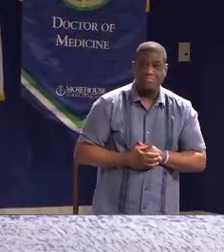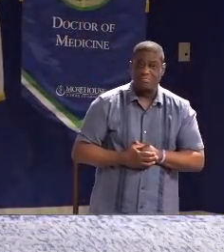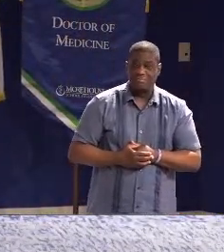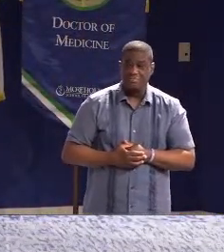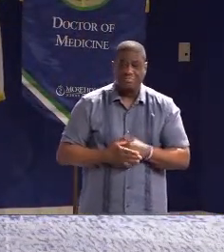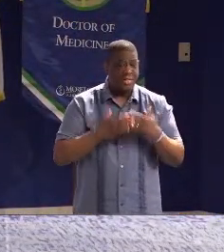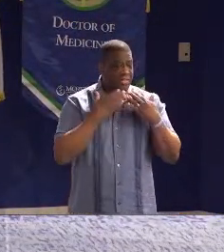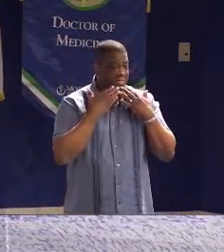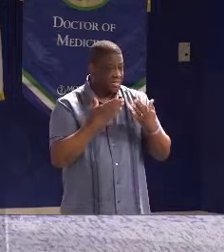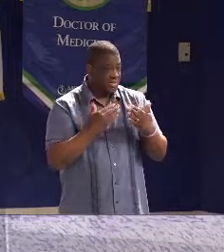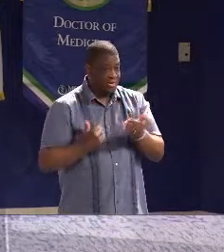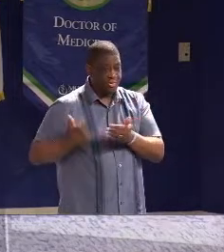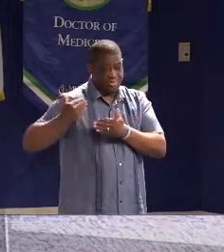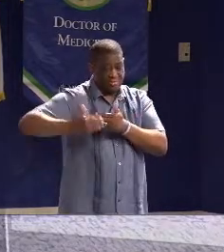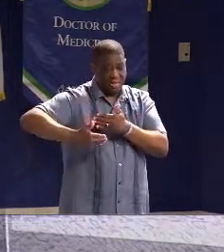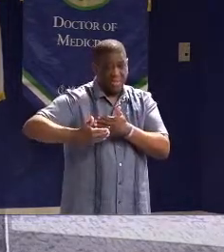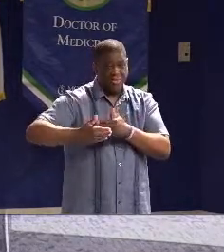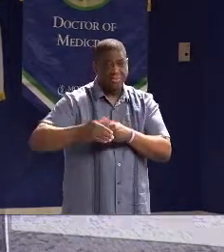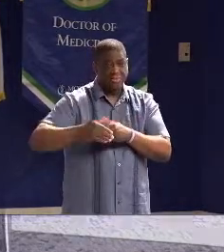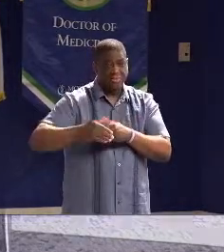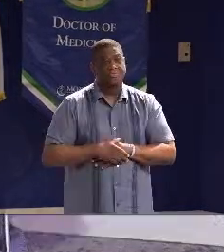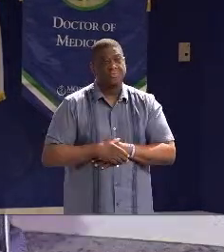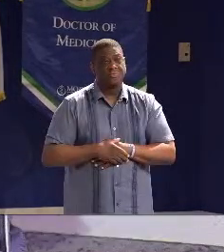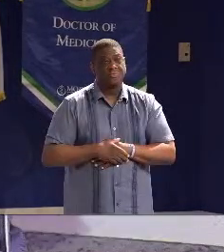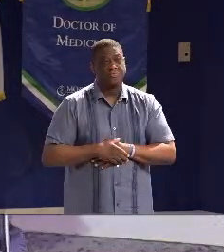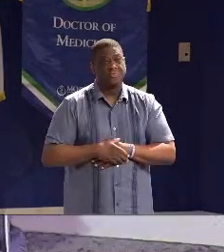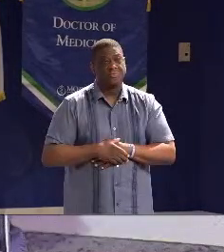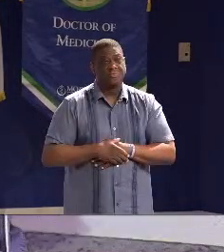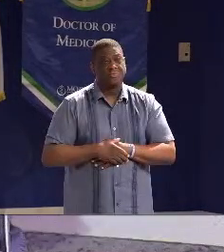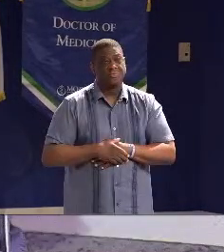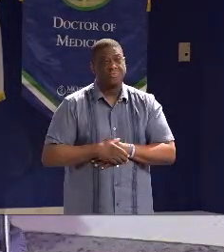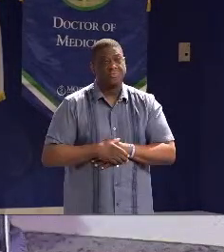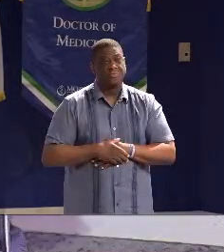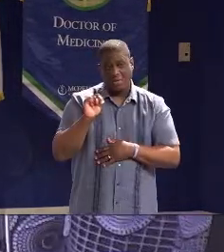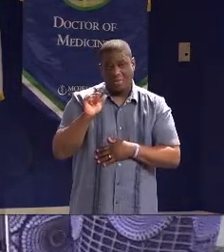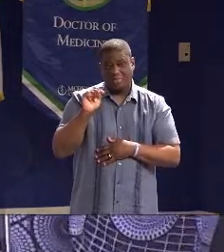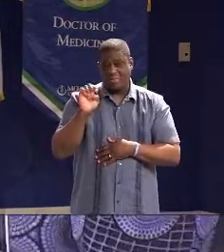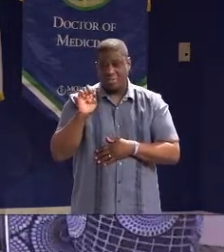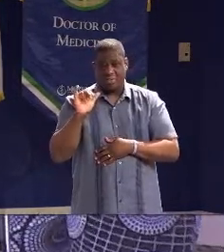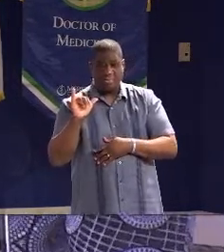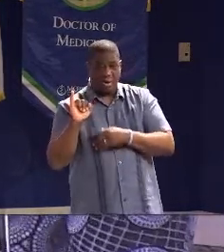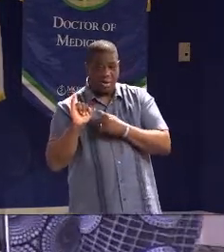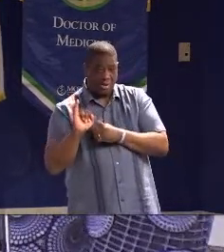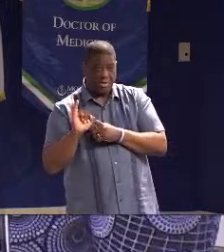Thank you. Next, we'll have Anna Antei.